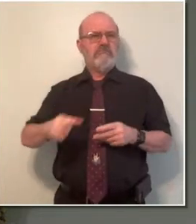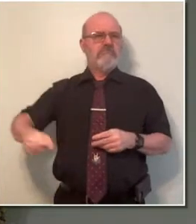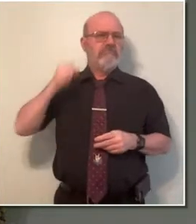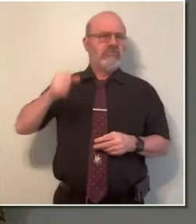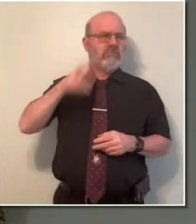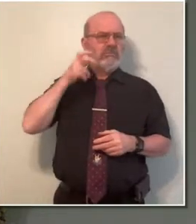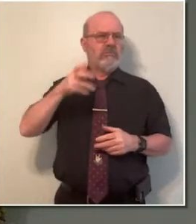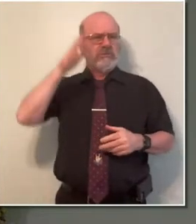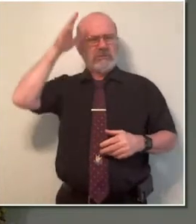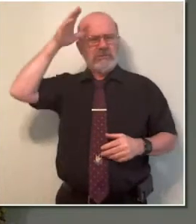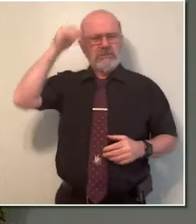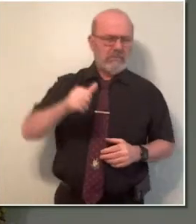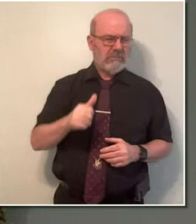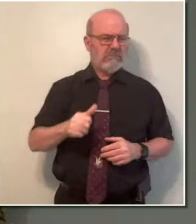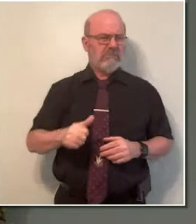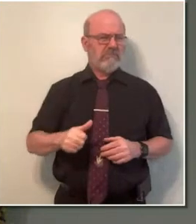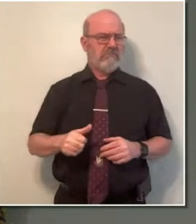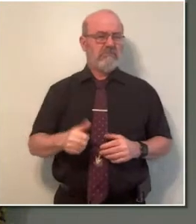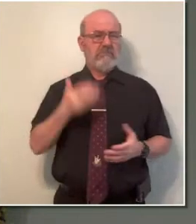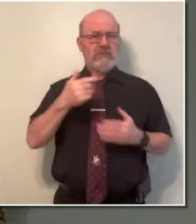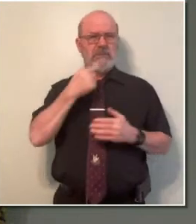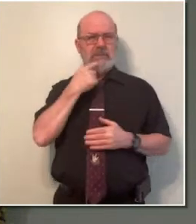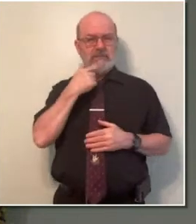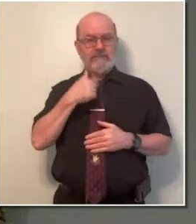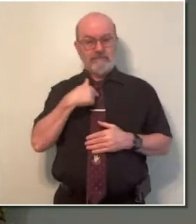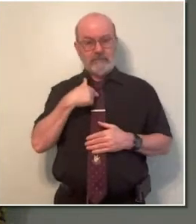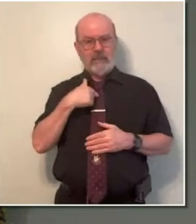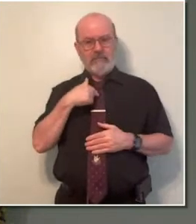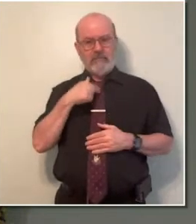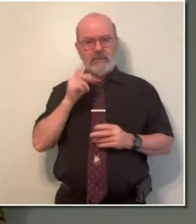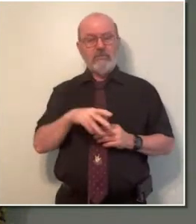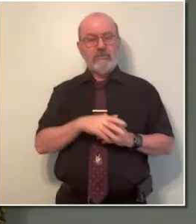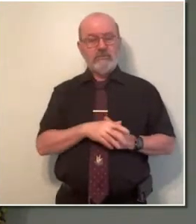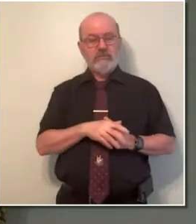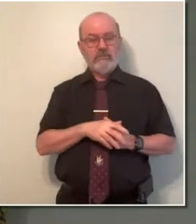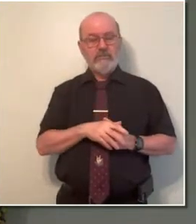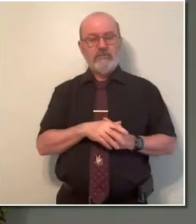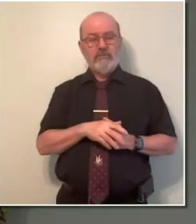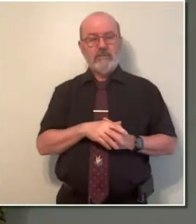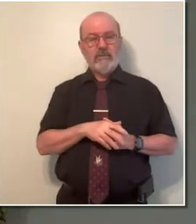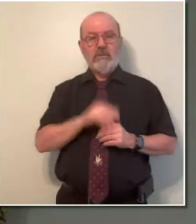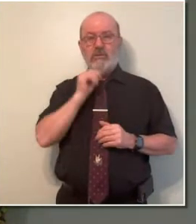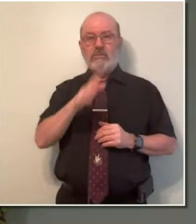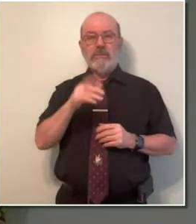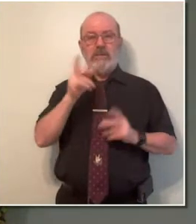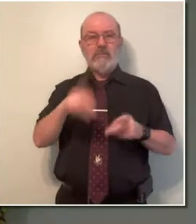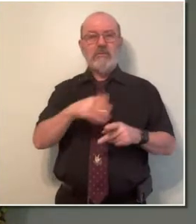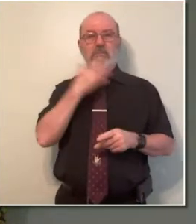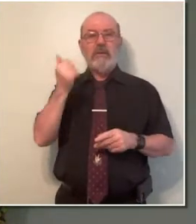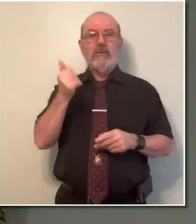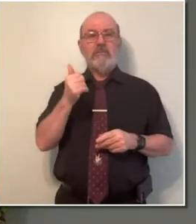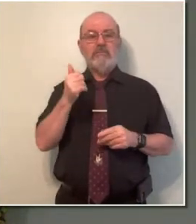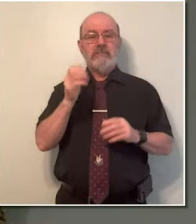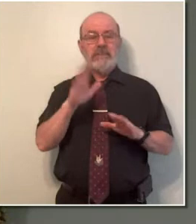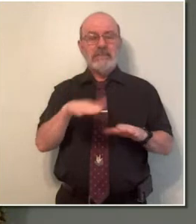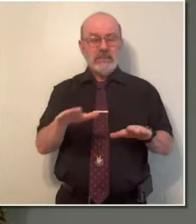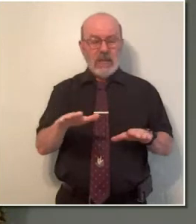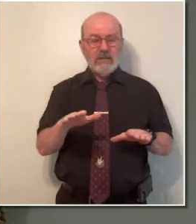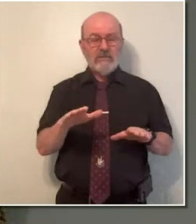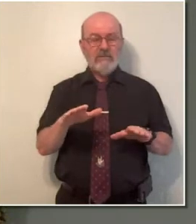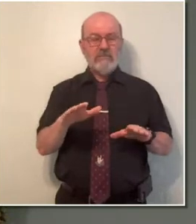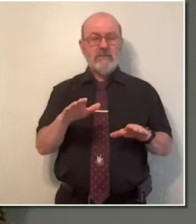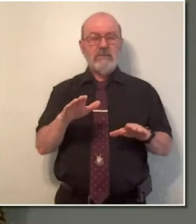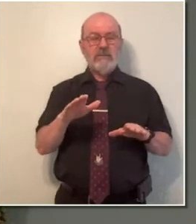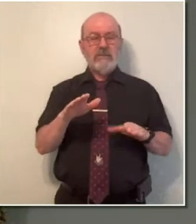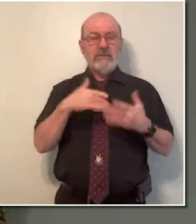stubborn. Maybe you're saying, yeah, I am that person. Don't be that person. Better to be a child and still